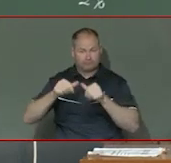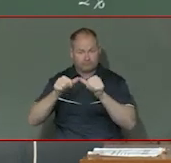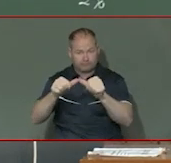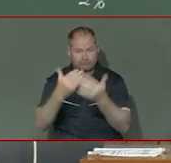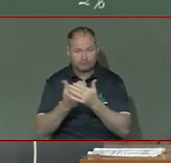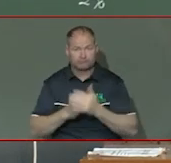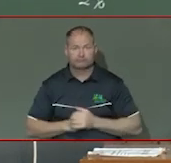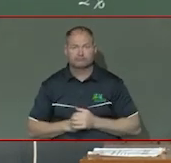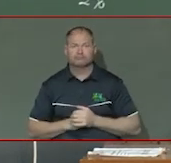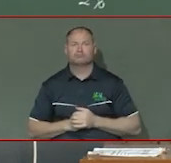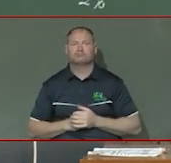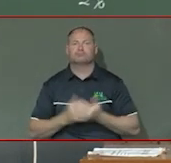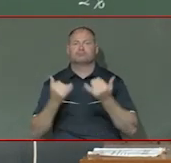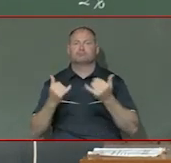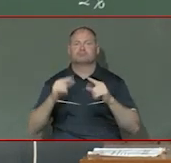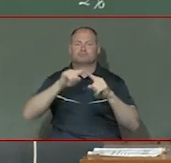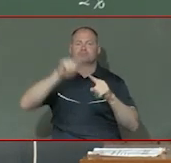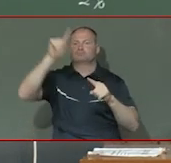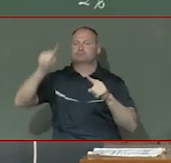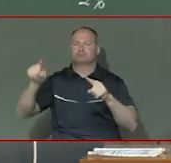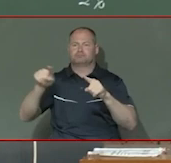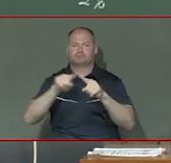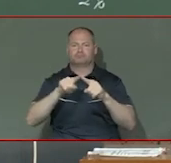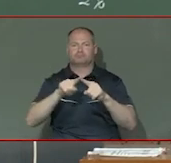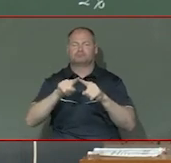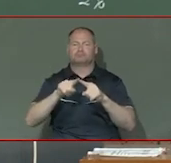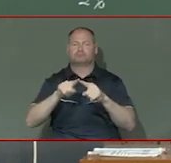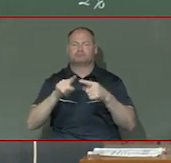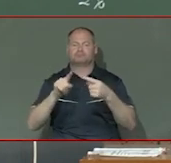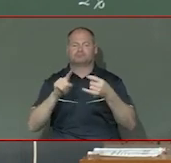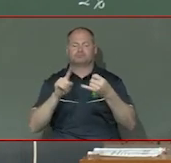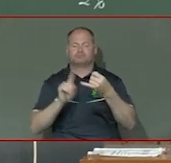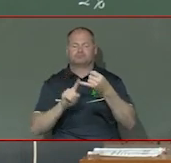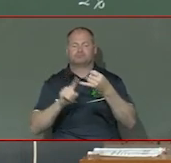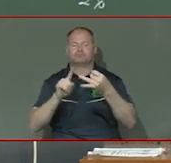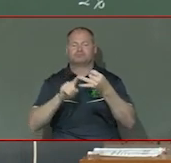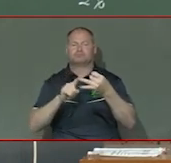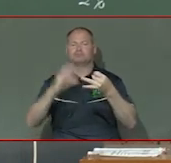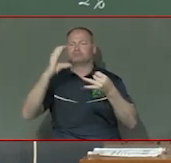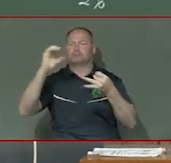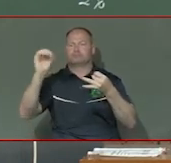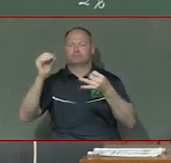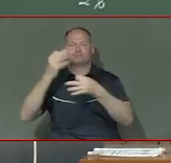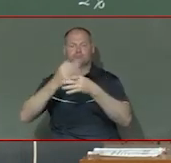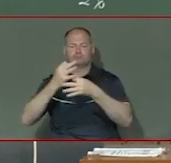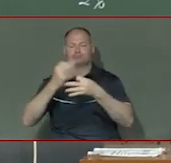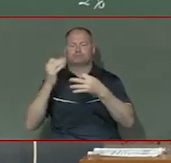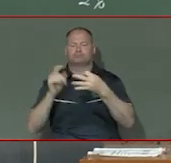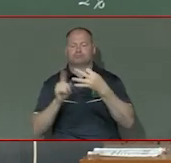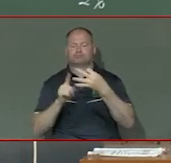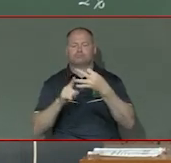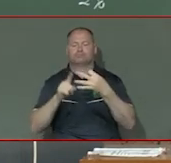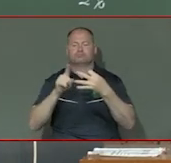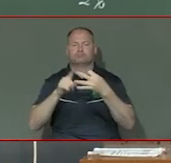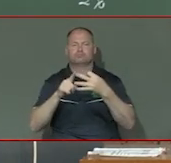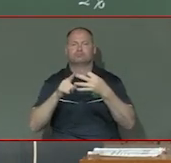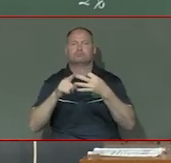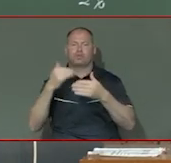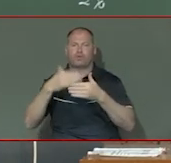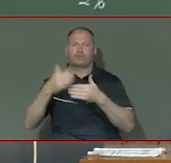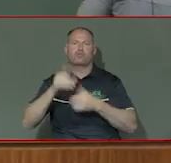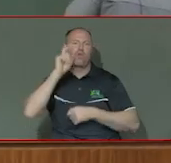People, the square and then the co-function, and then we can delve into past paper questions.